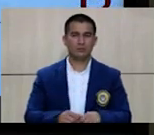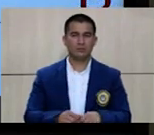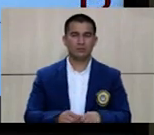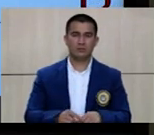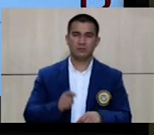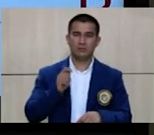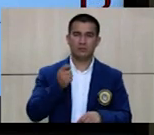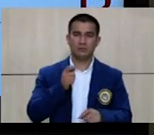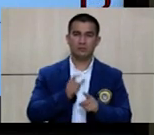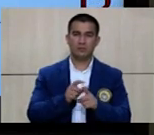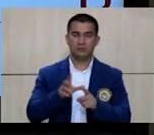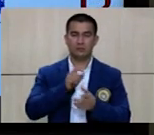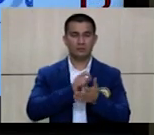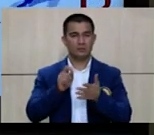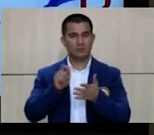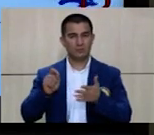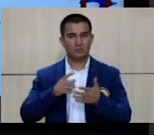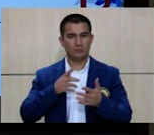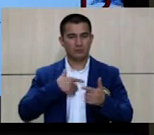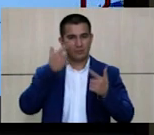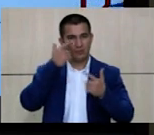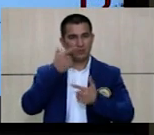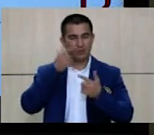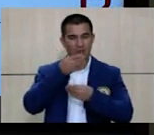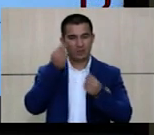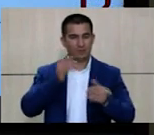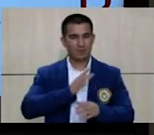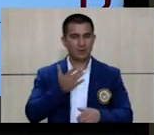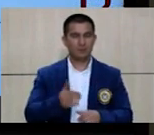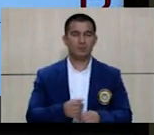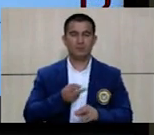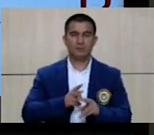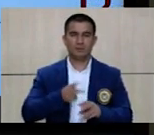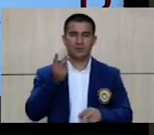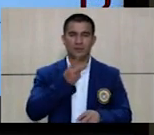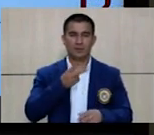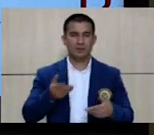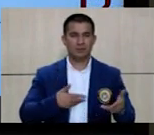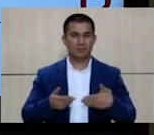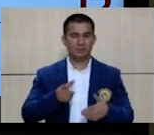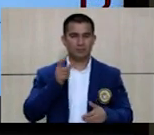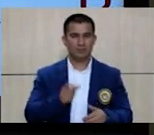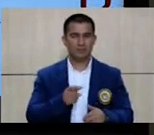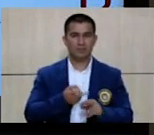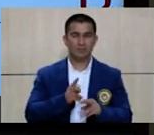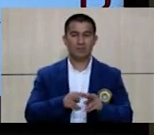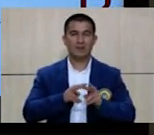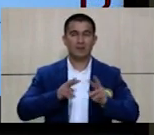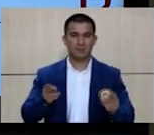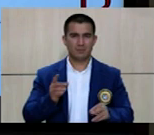Kalit so'zlarni tagiga chizib oldik. Endi jadvalni to'ldiramiz. Ikkala piyoda uchun masofa bir